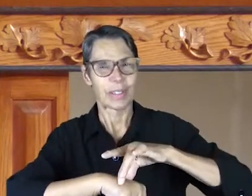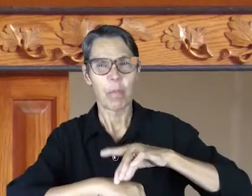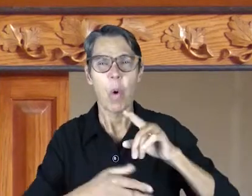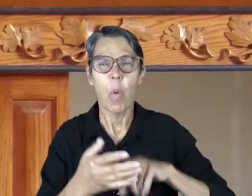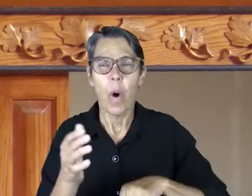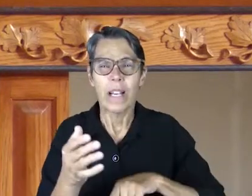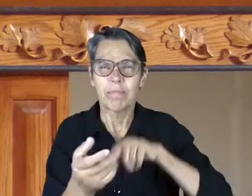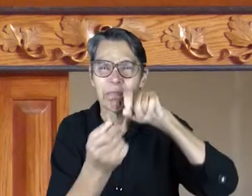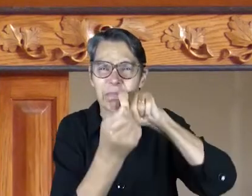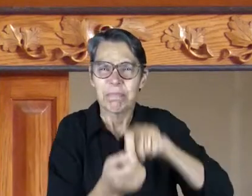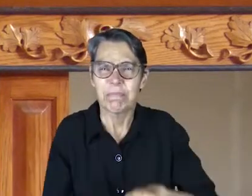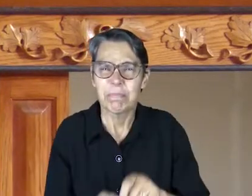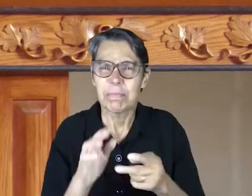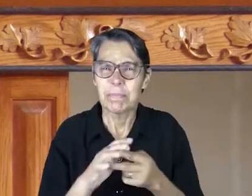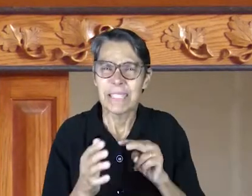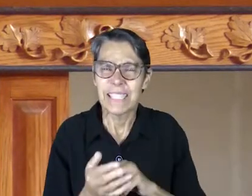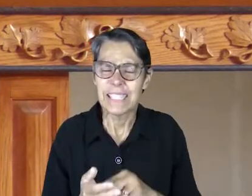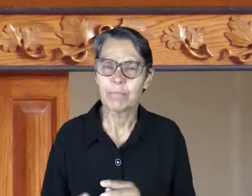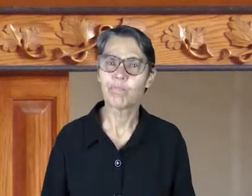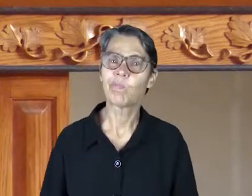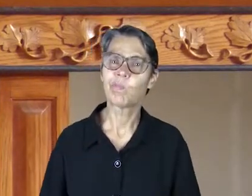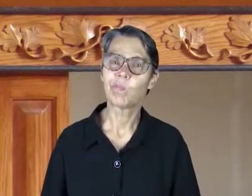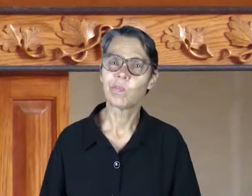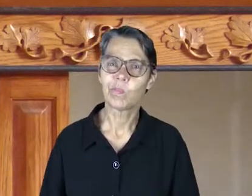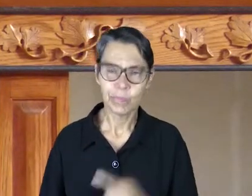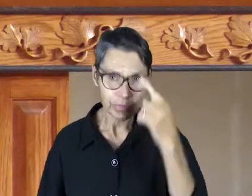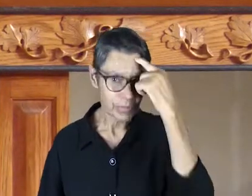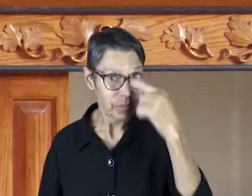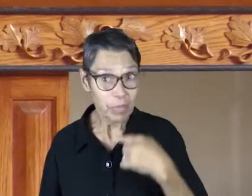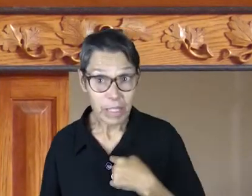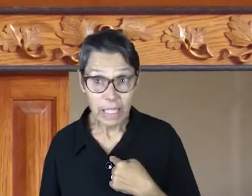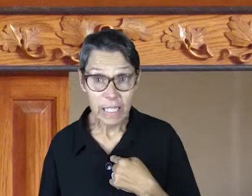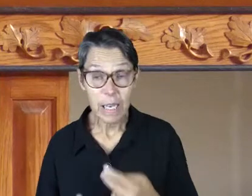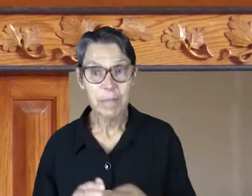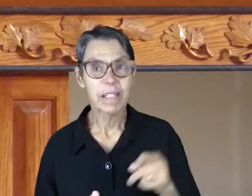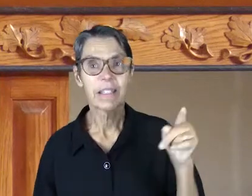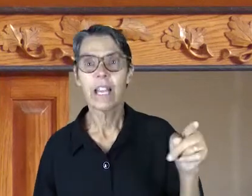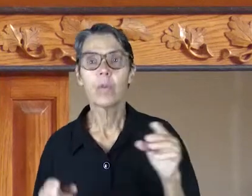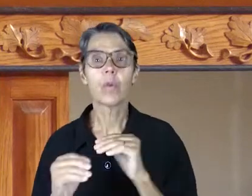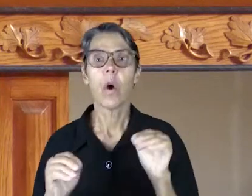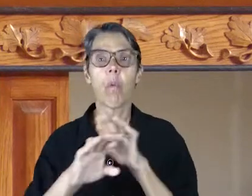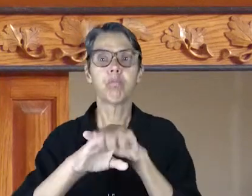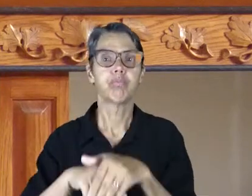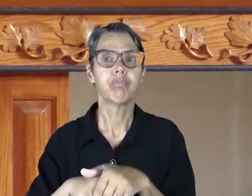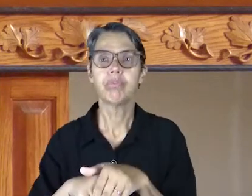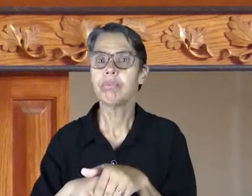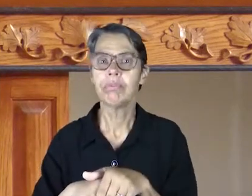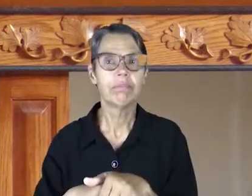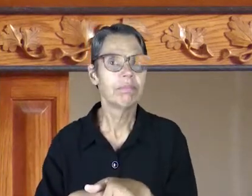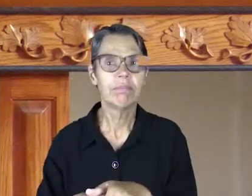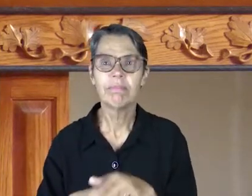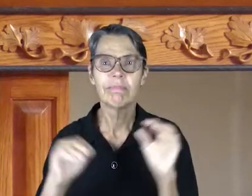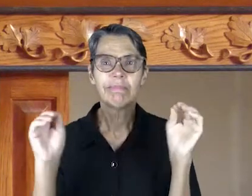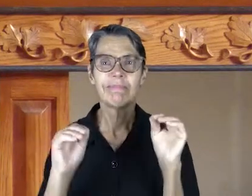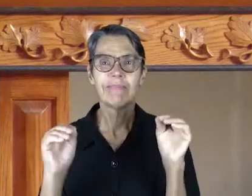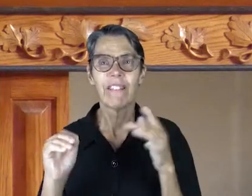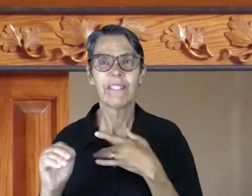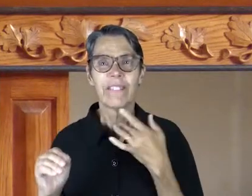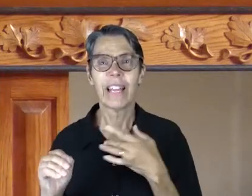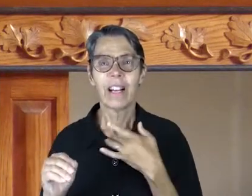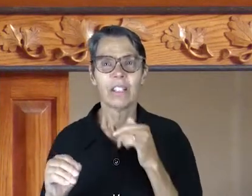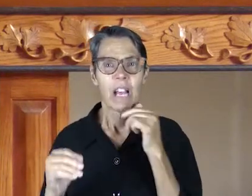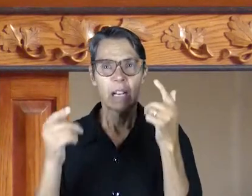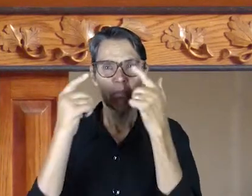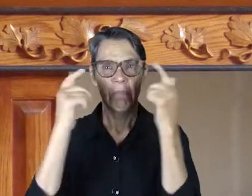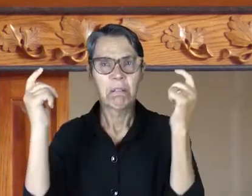someone the salt of the earth? And for me, that there is an authenticity to that person, a down-to-earthness,